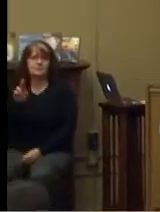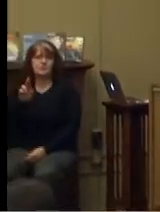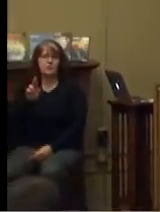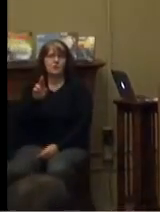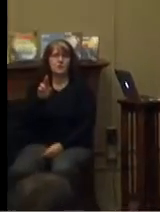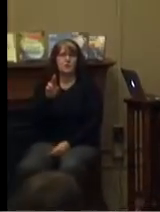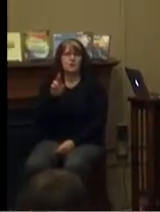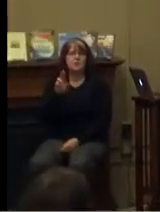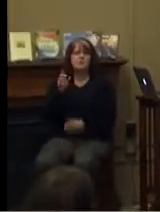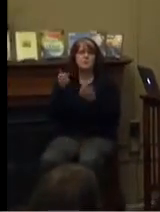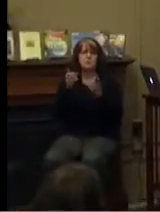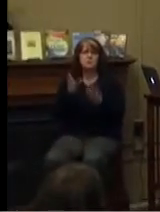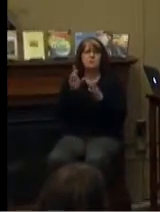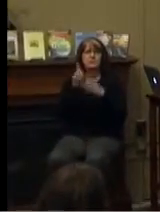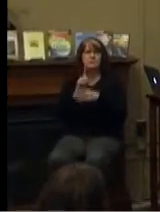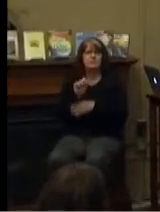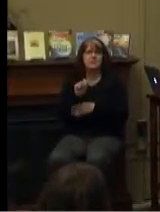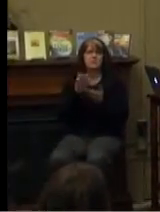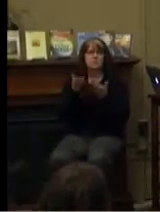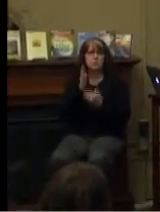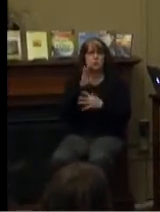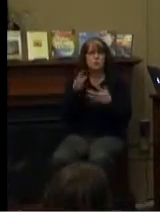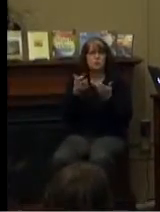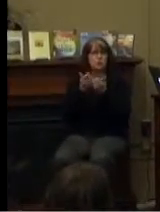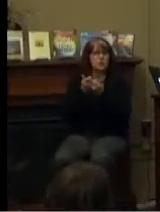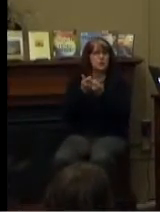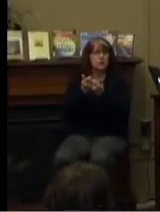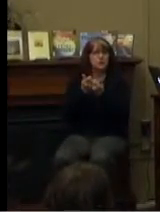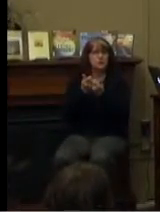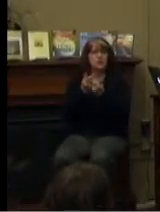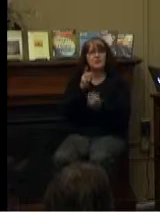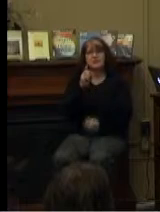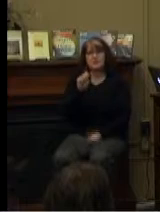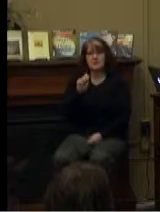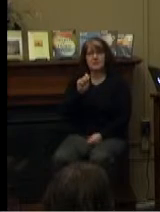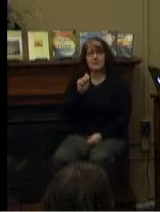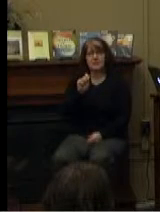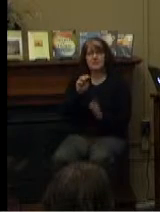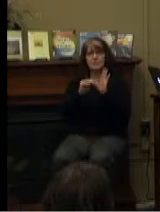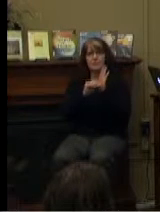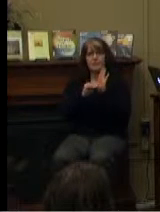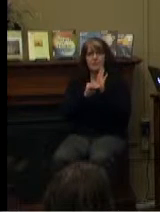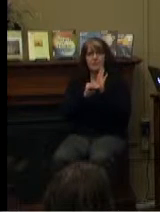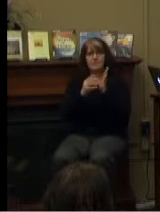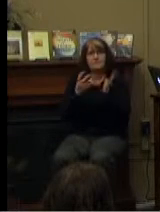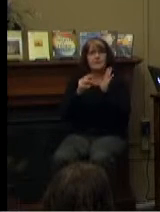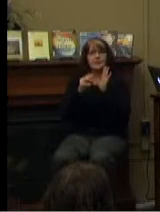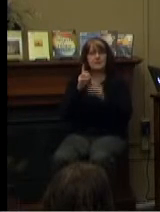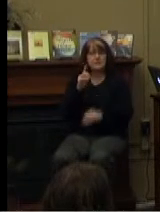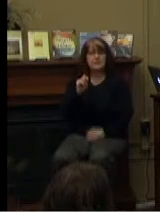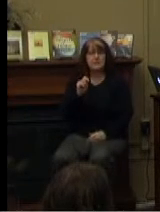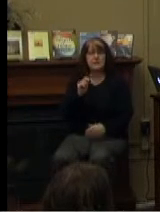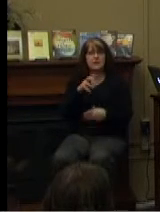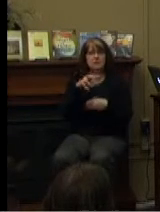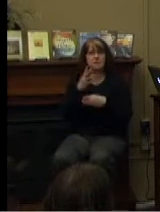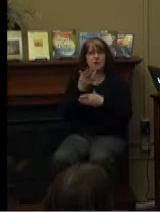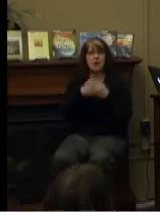with her presentation entitled Challenging the Disability Paradigm, Disability as Part of Diversity and